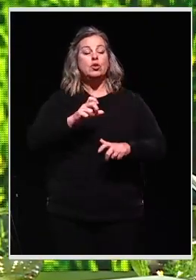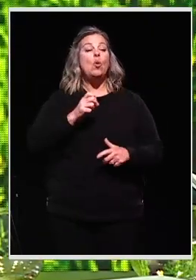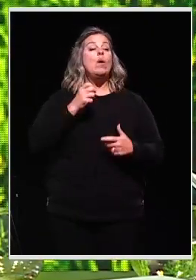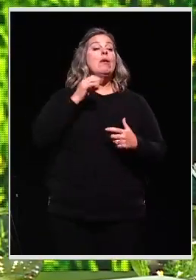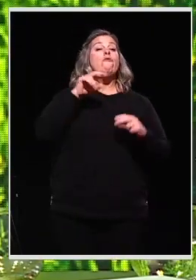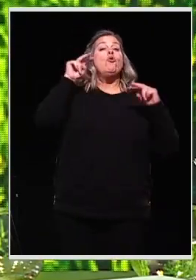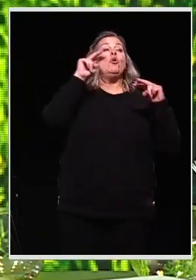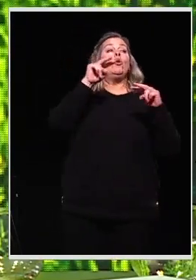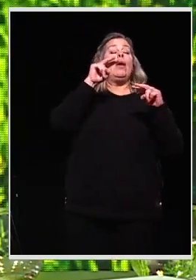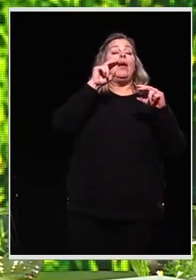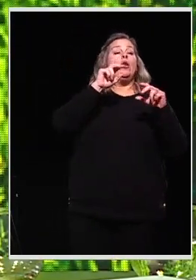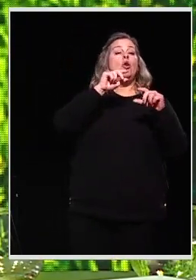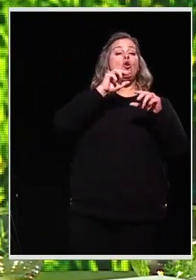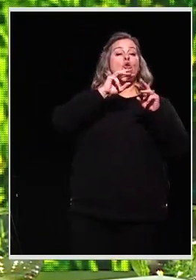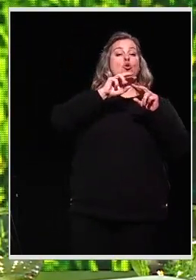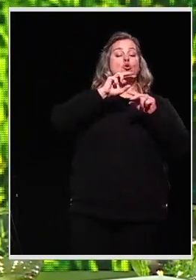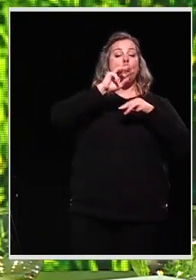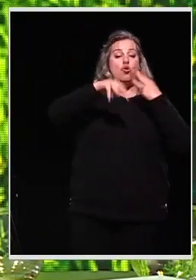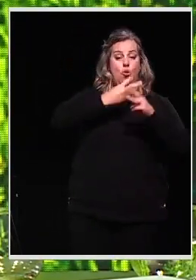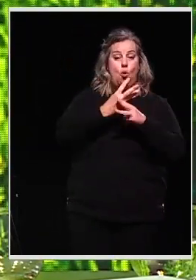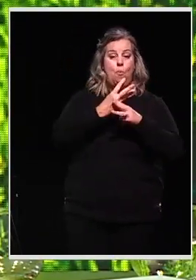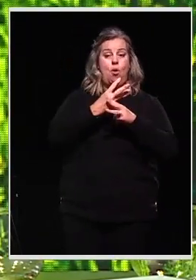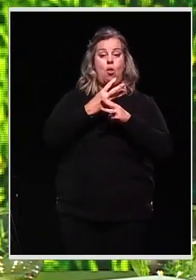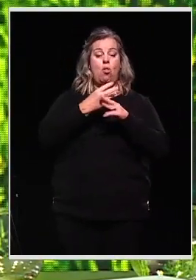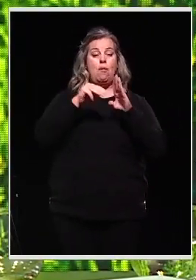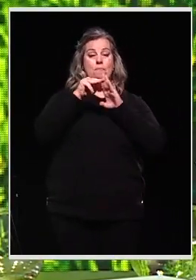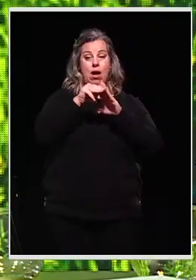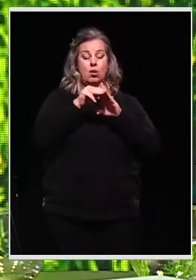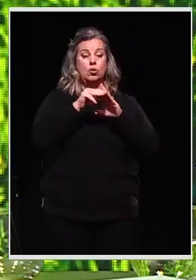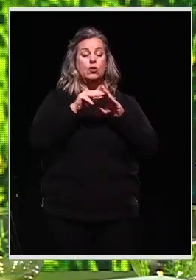that about 20 to 25% of all the global warming we've